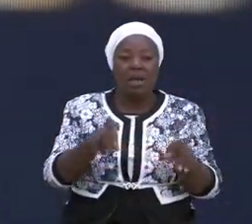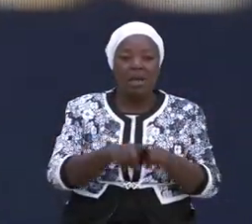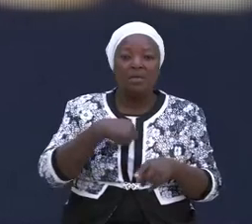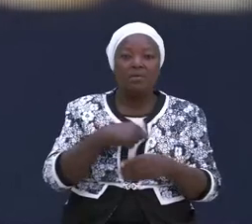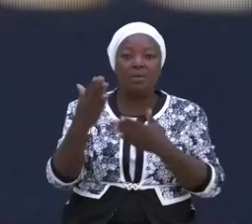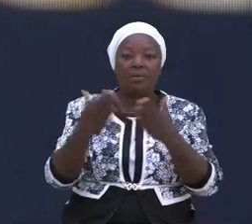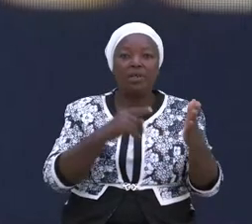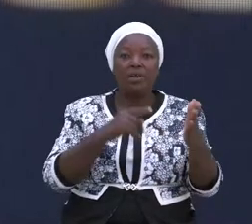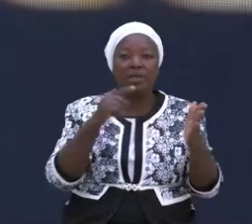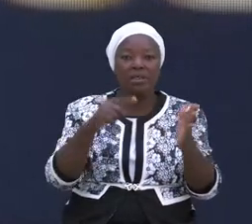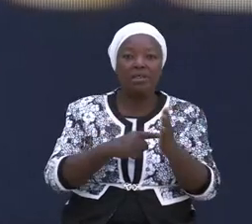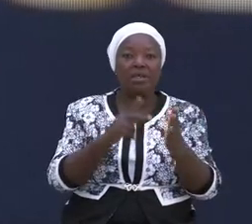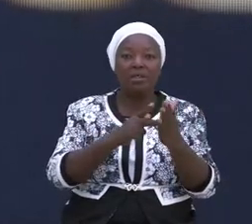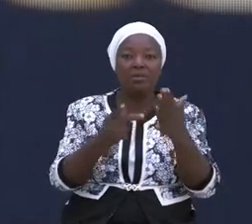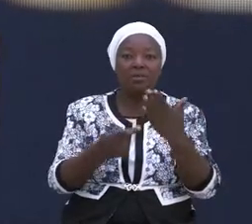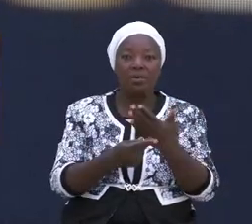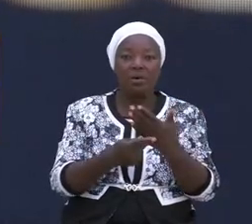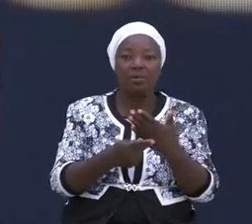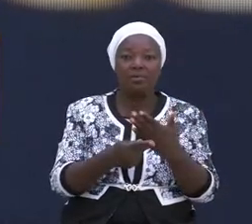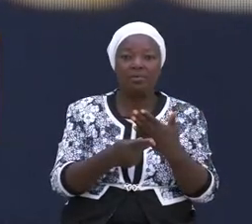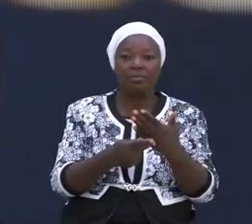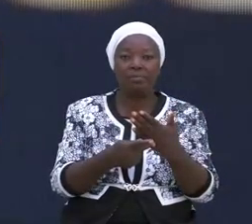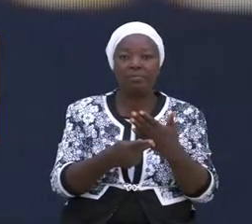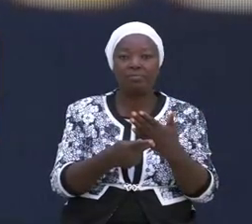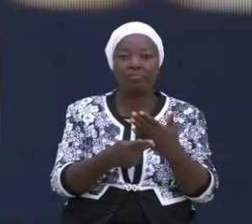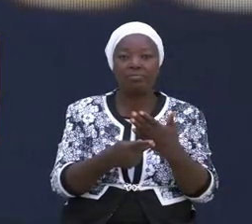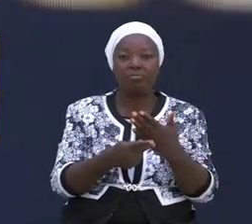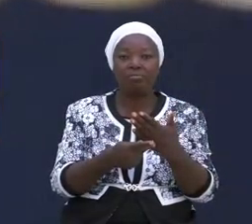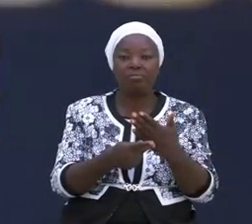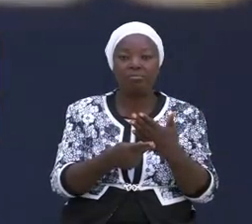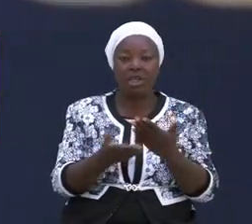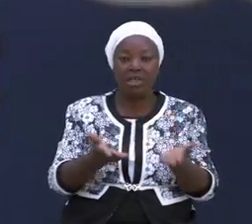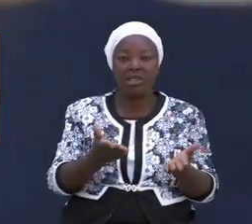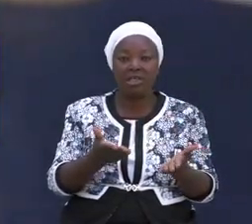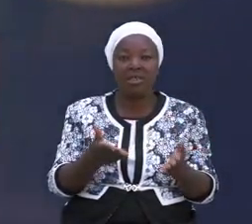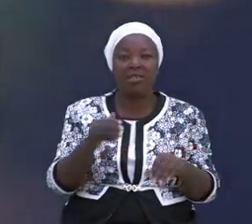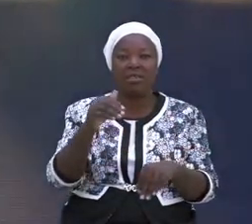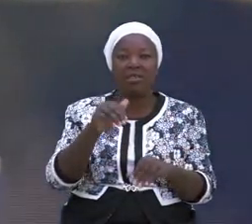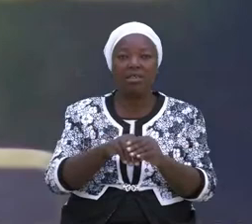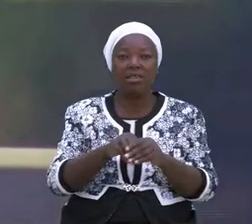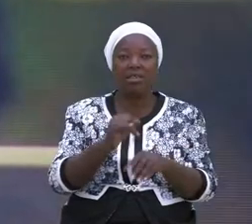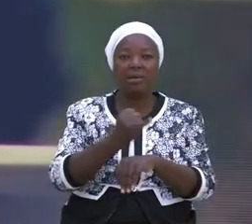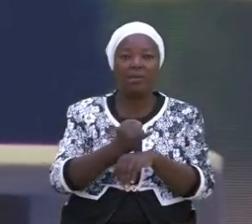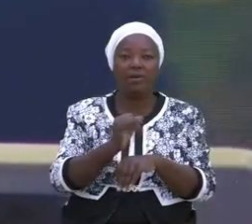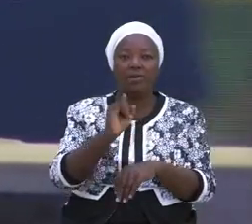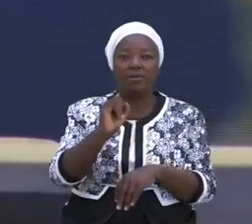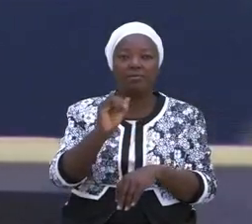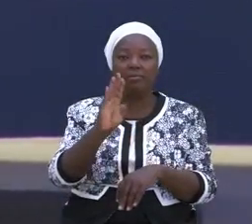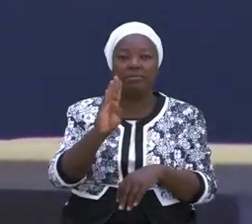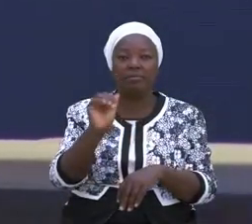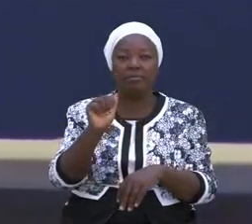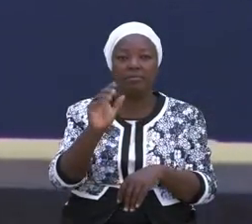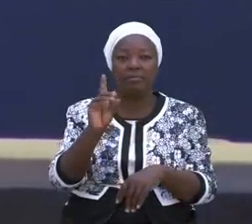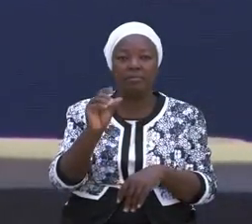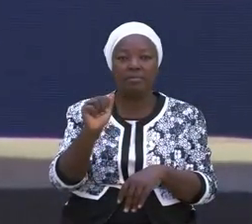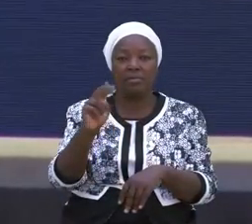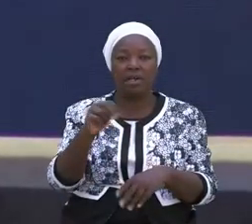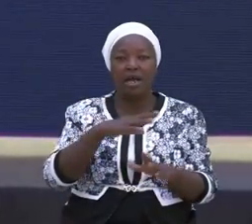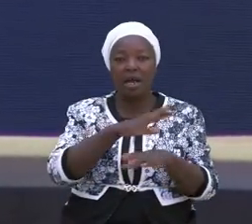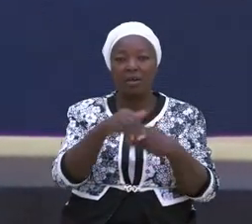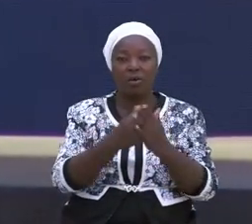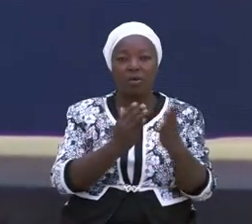global crusade at the Alpha location here, Ibadan, and all over the